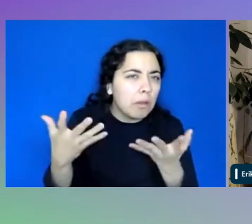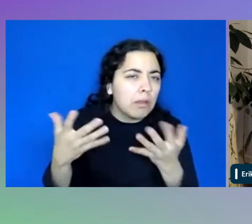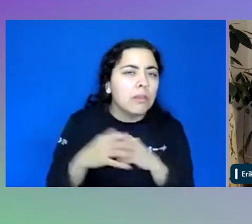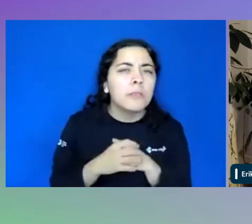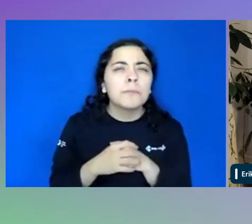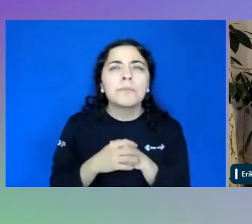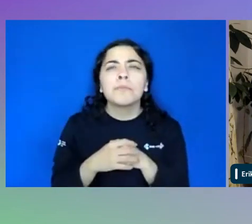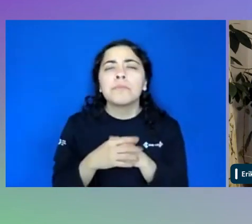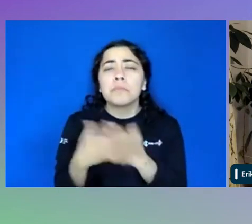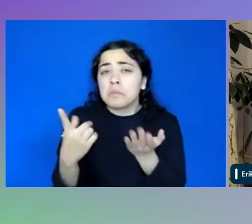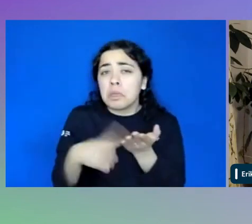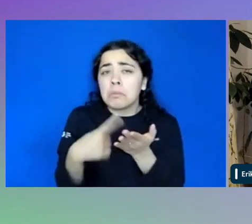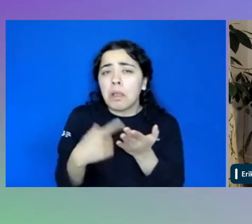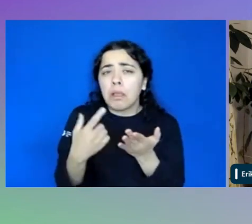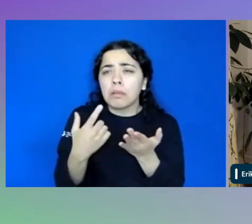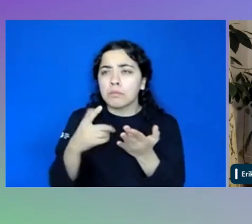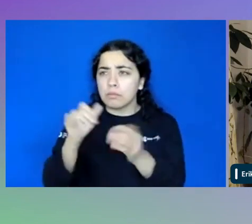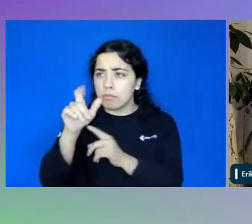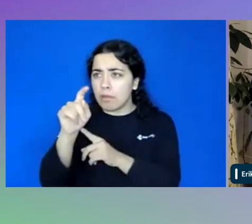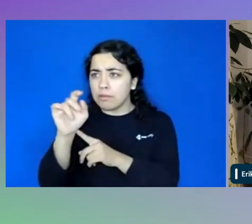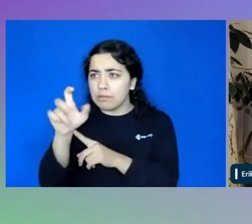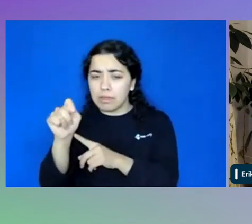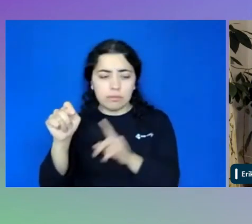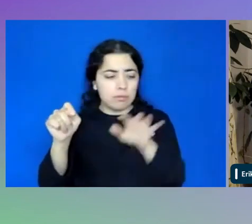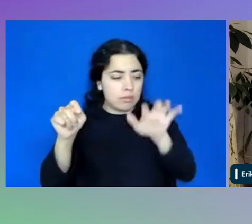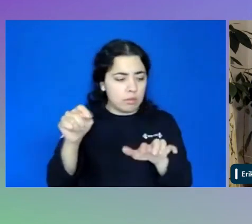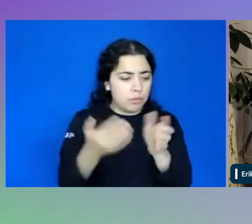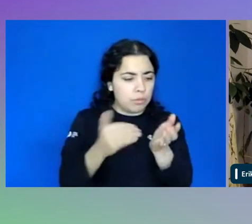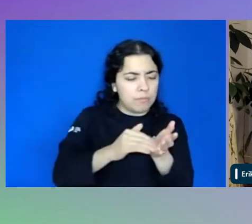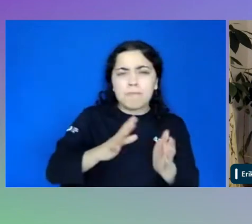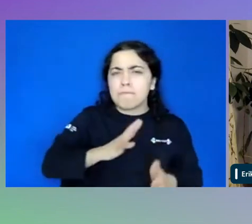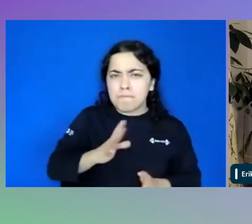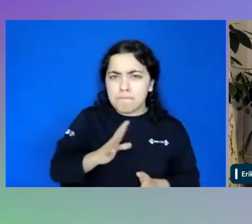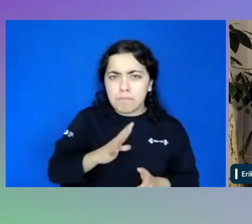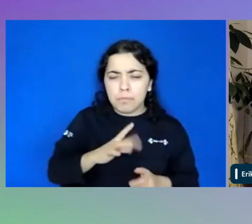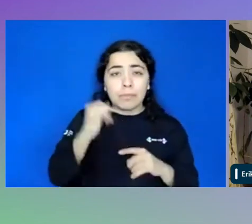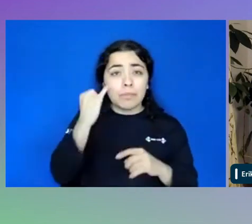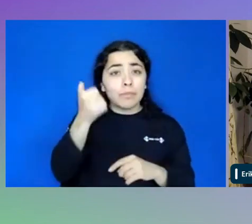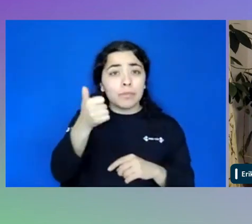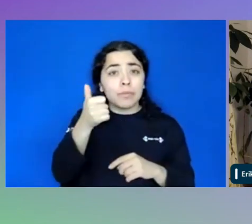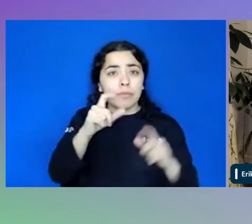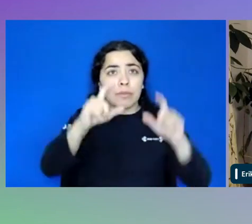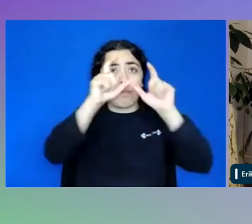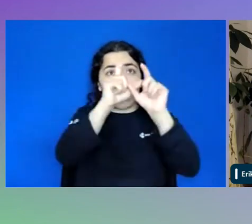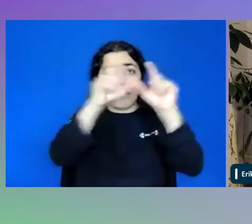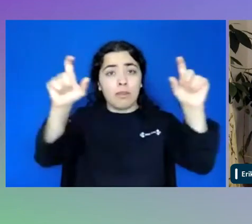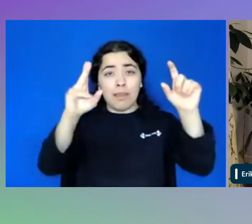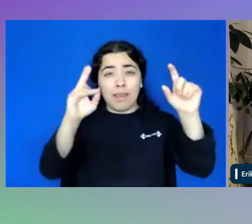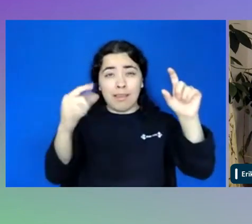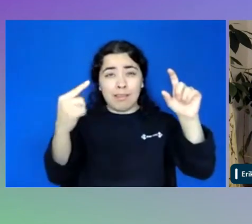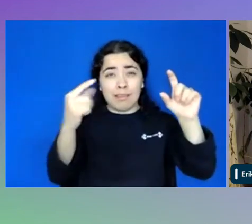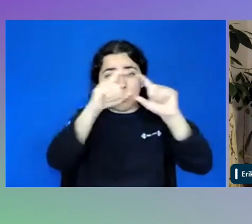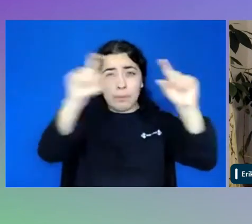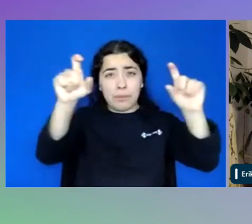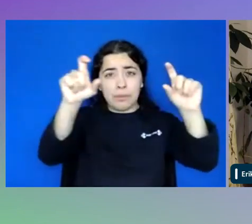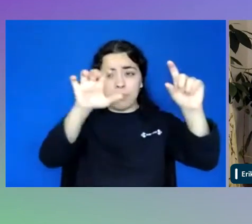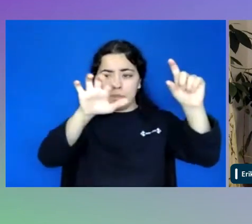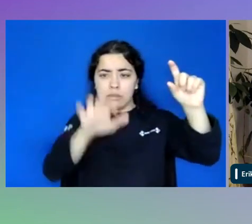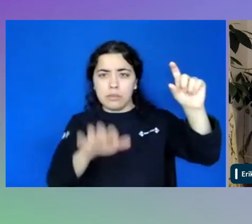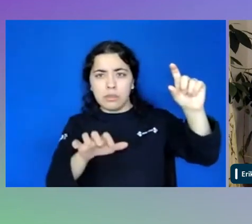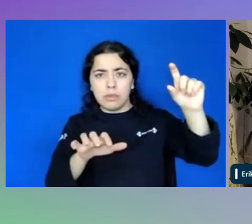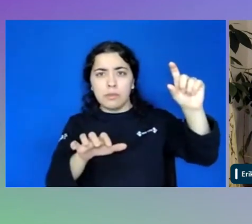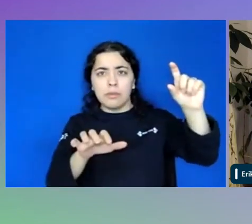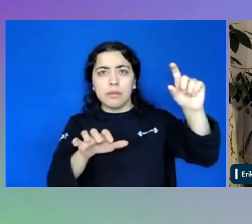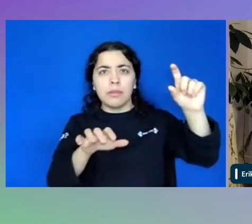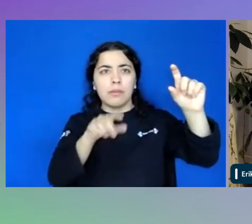Sometimes it makes sense to repeat it, but if you have a heading, as one in my examples, saying the exact same thing as the